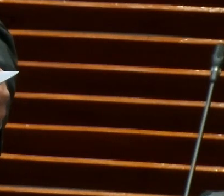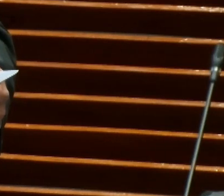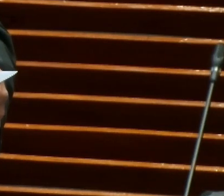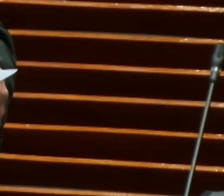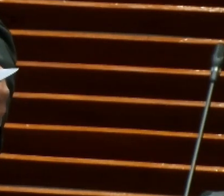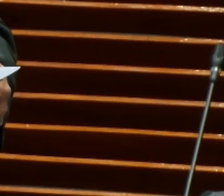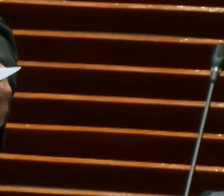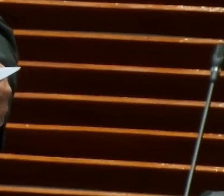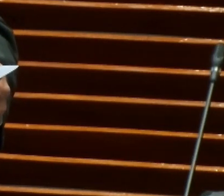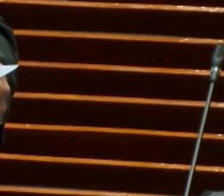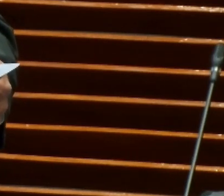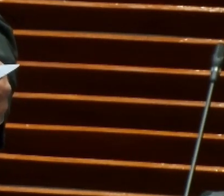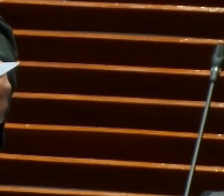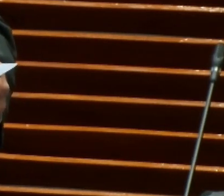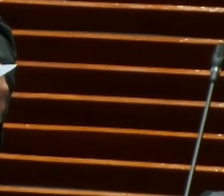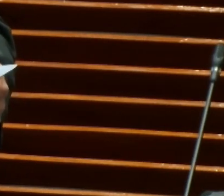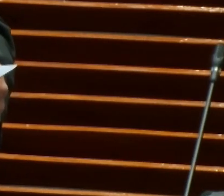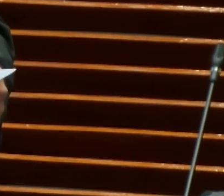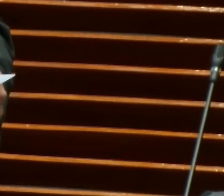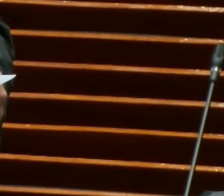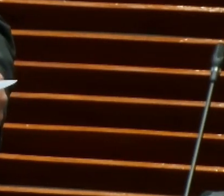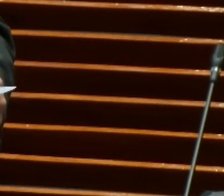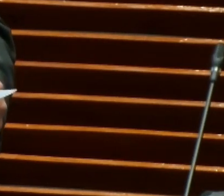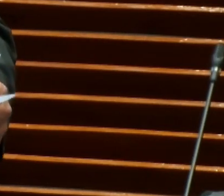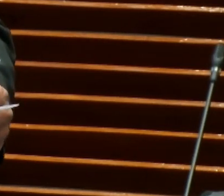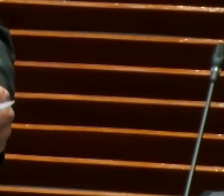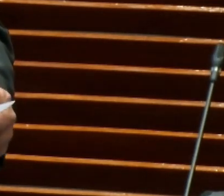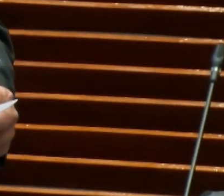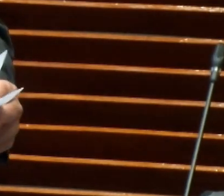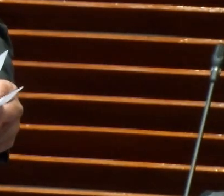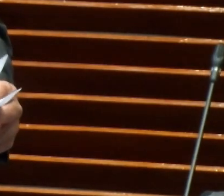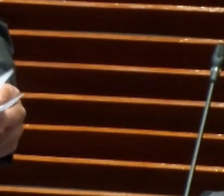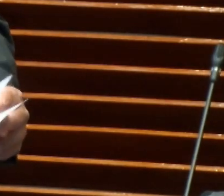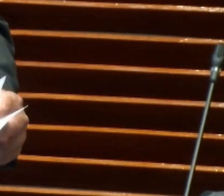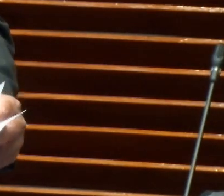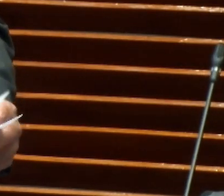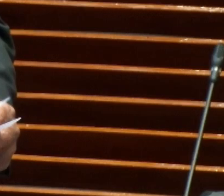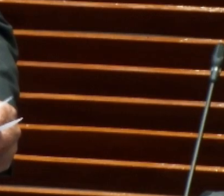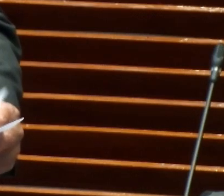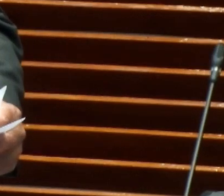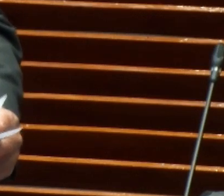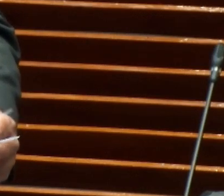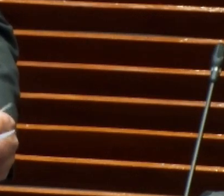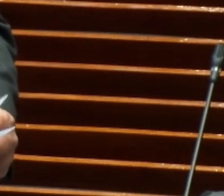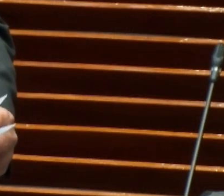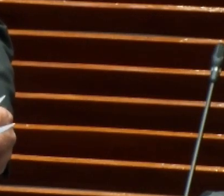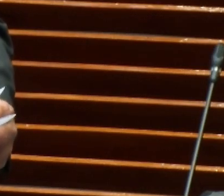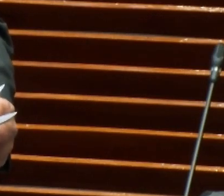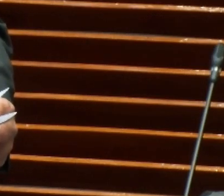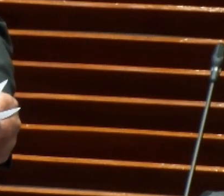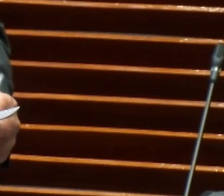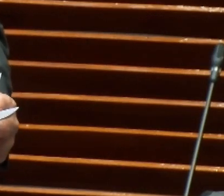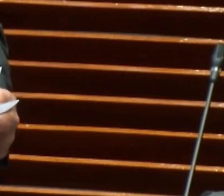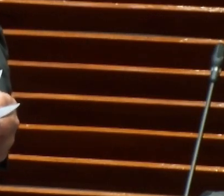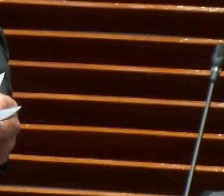nation. Mr. Speaker, sir, rural communities have evolved globally due to the growing rural subsistence sector, and Fiji